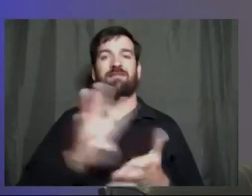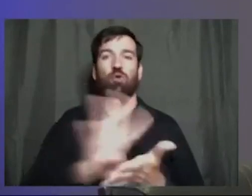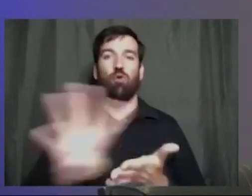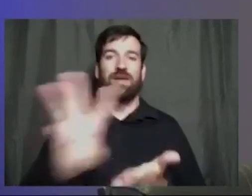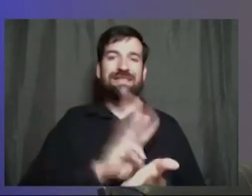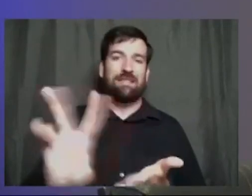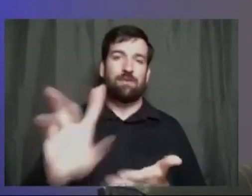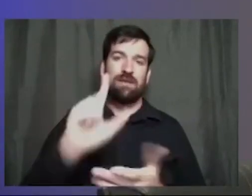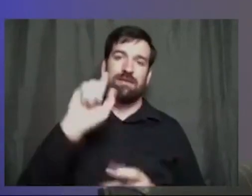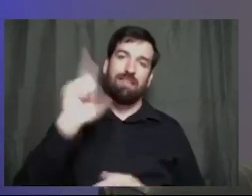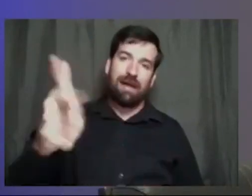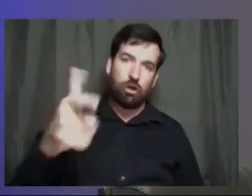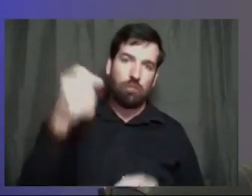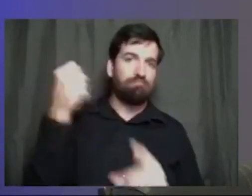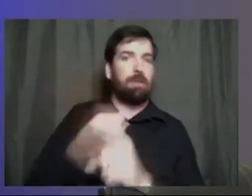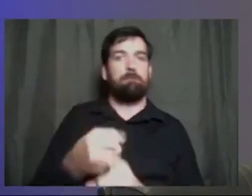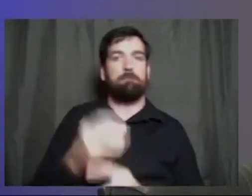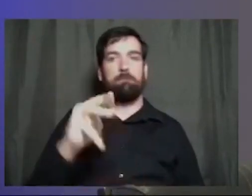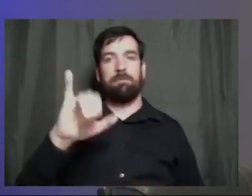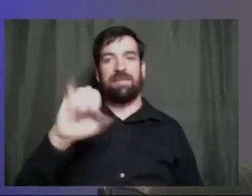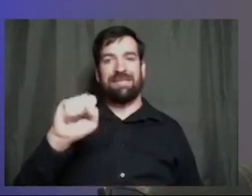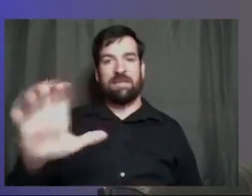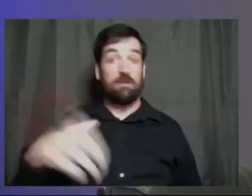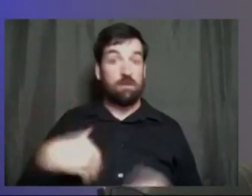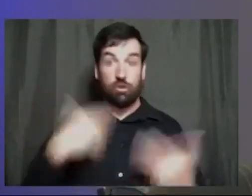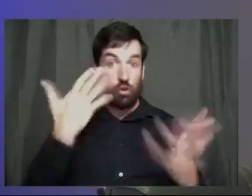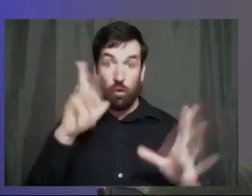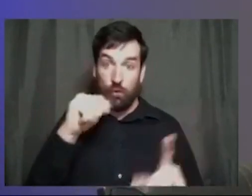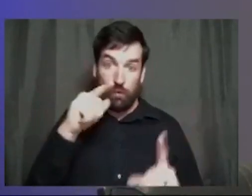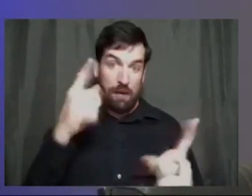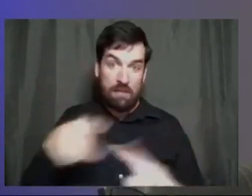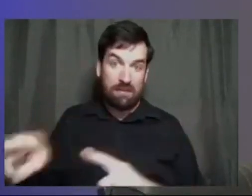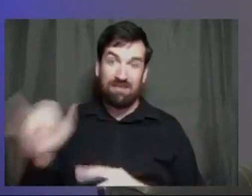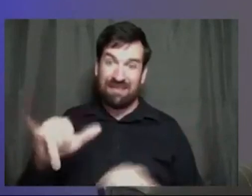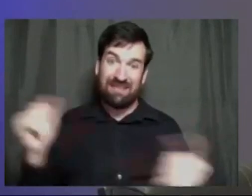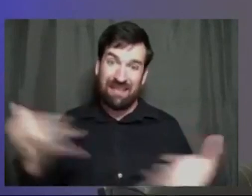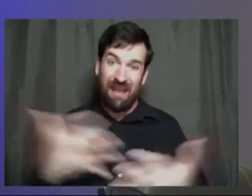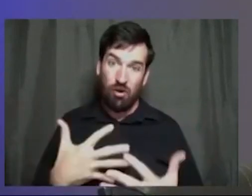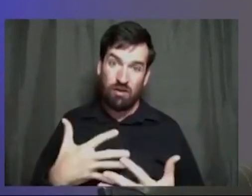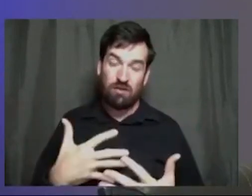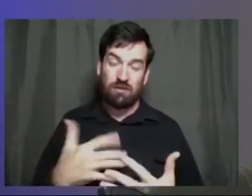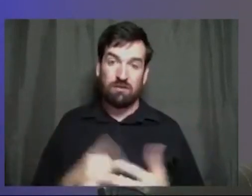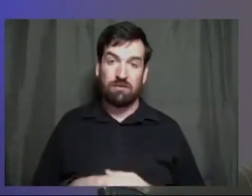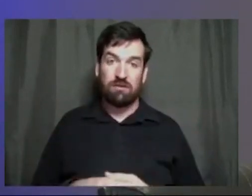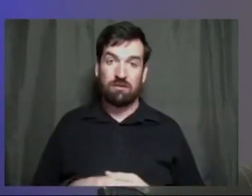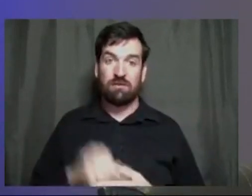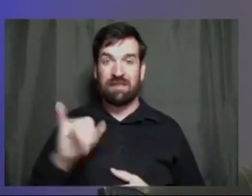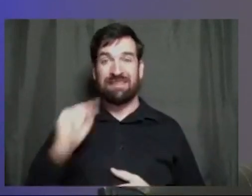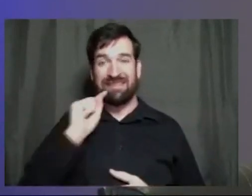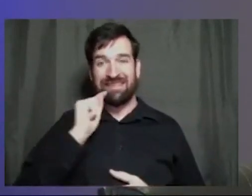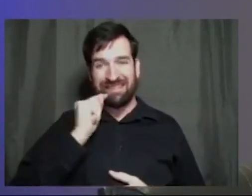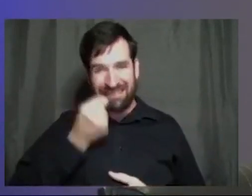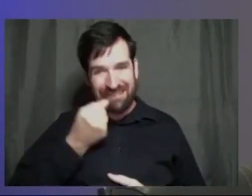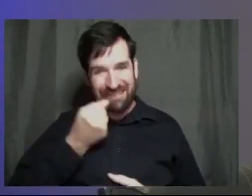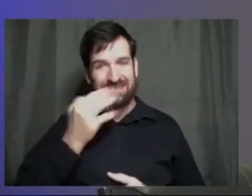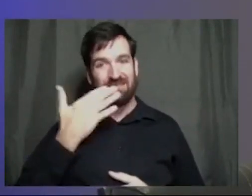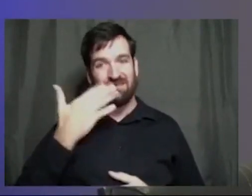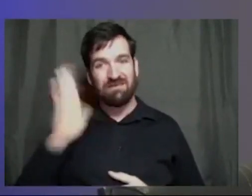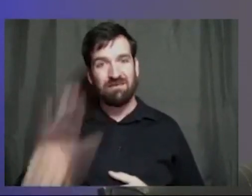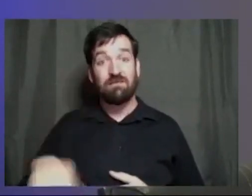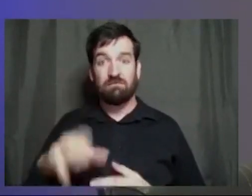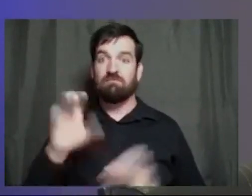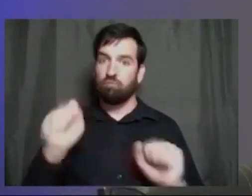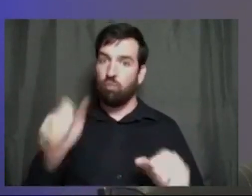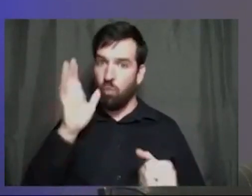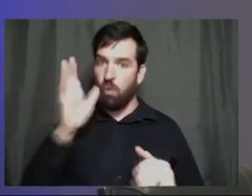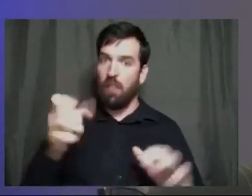know who that's going to happen to, and that's scary for parents. I mean, it's a highly inflammatory condition that lands you in the hospital, and